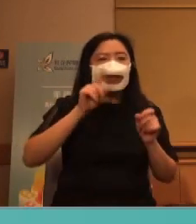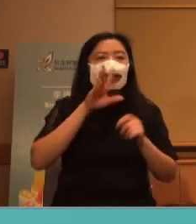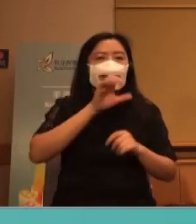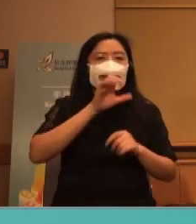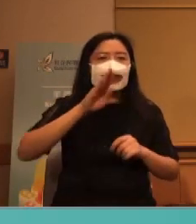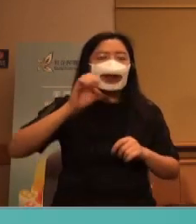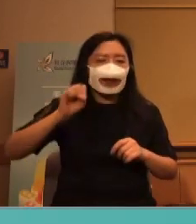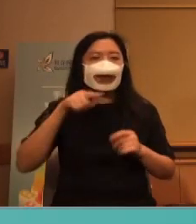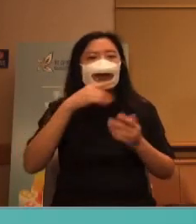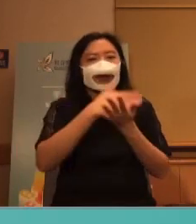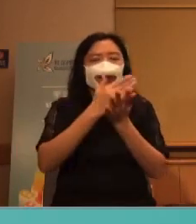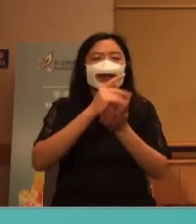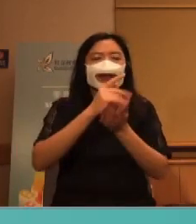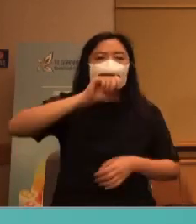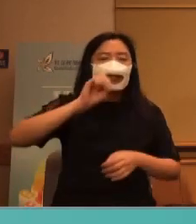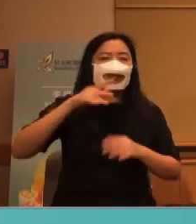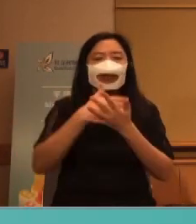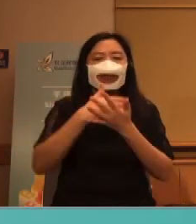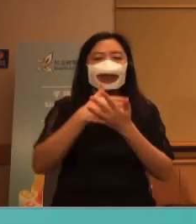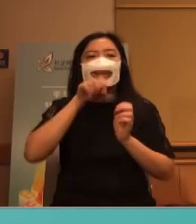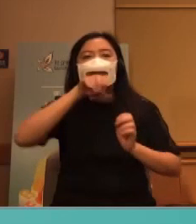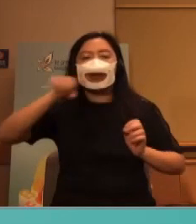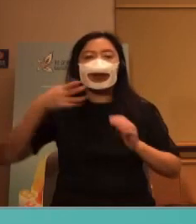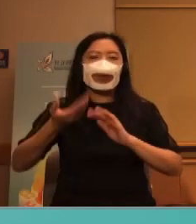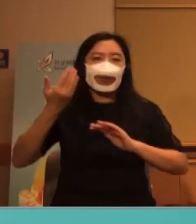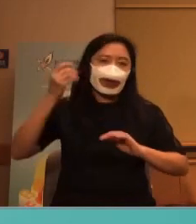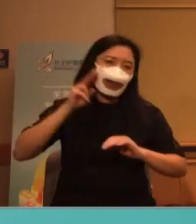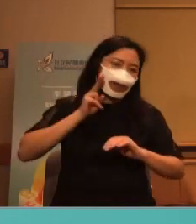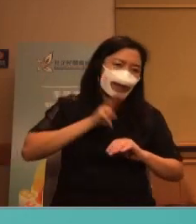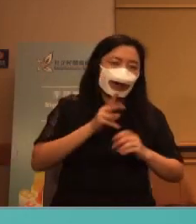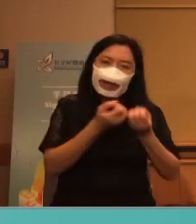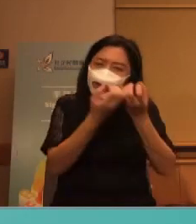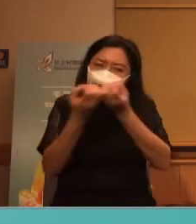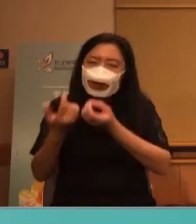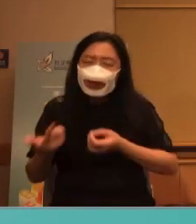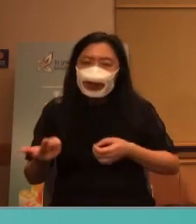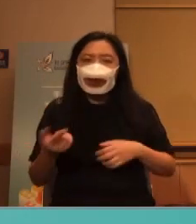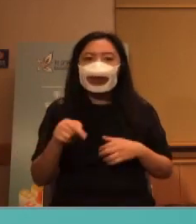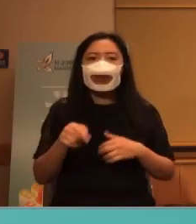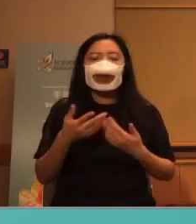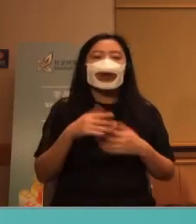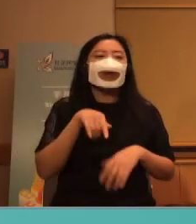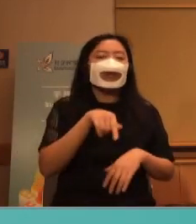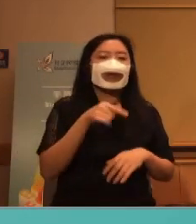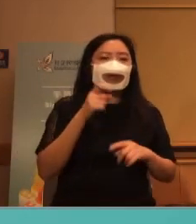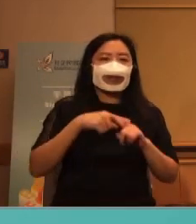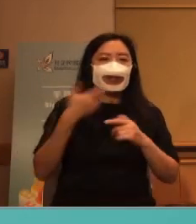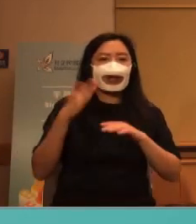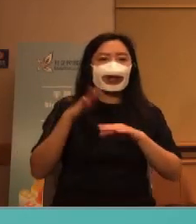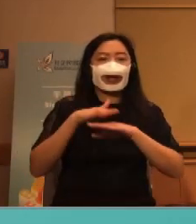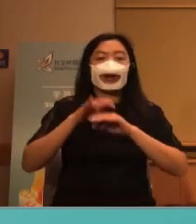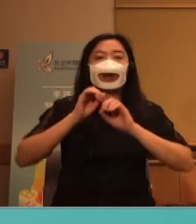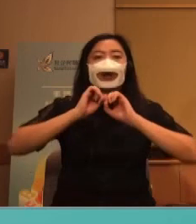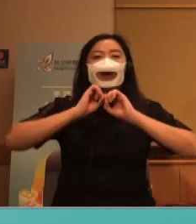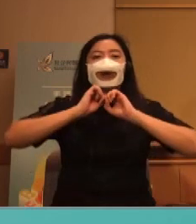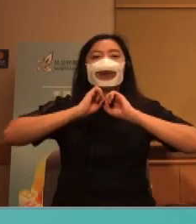all happened in the past 2 weeks, and it's still all unraveling. They've claimed bankruptcy in the Bahamas.